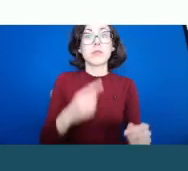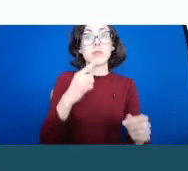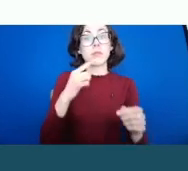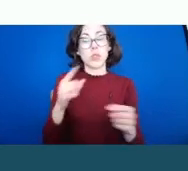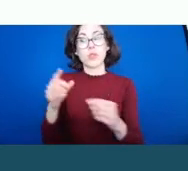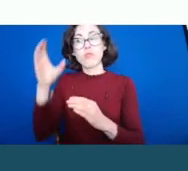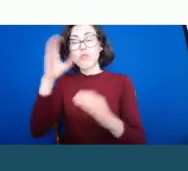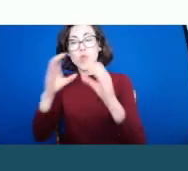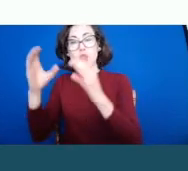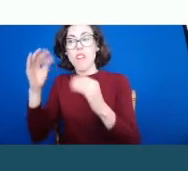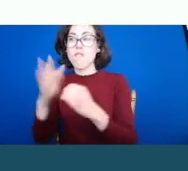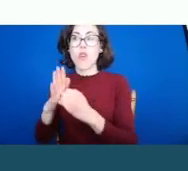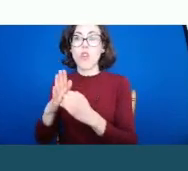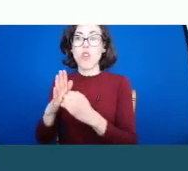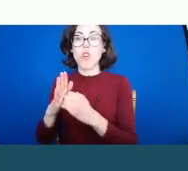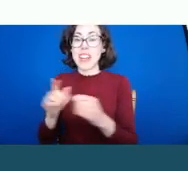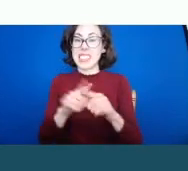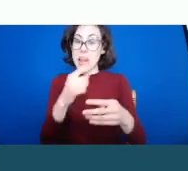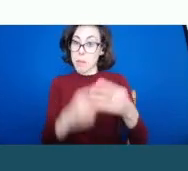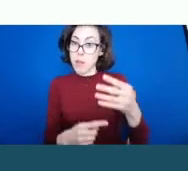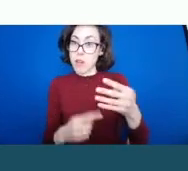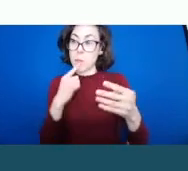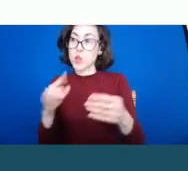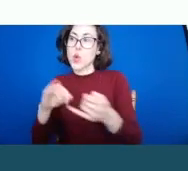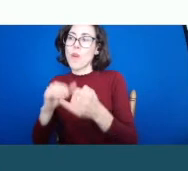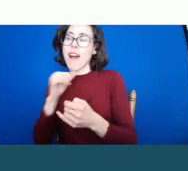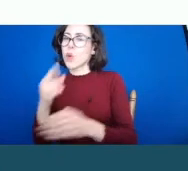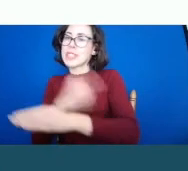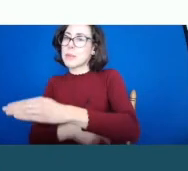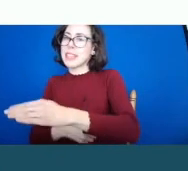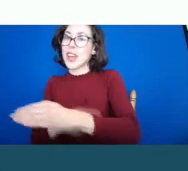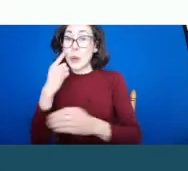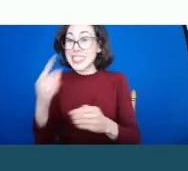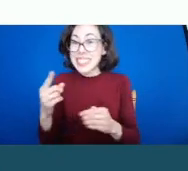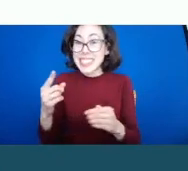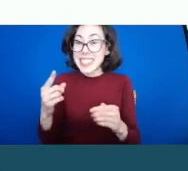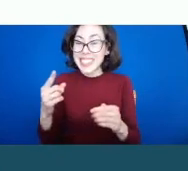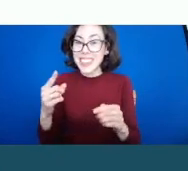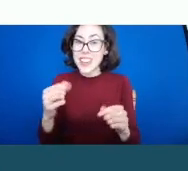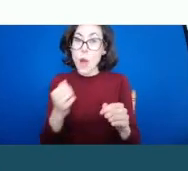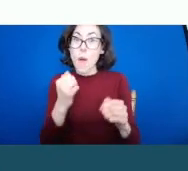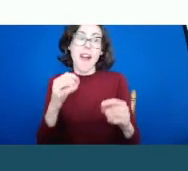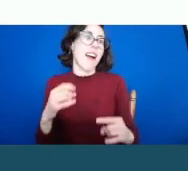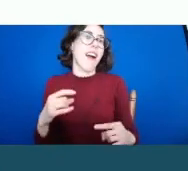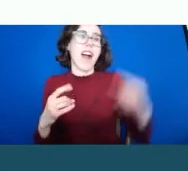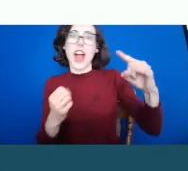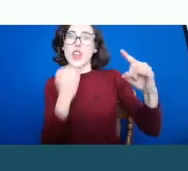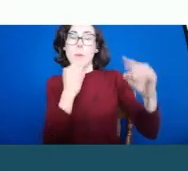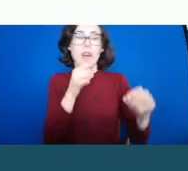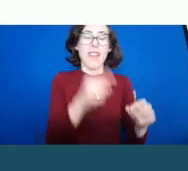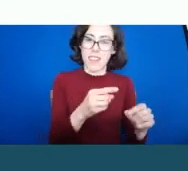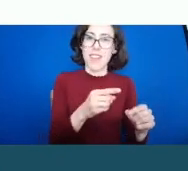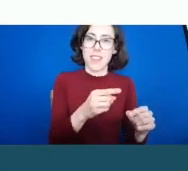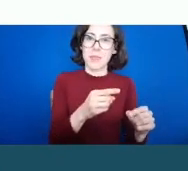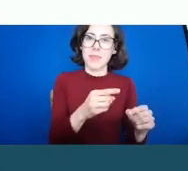those same secondary conditions in people who don't have disabilities, you can see that there is a disproportionately larger